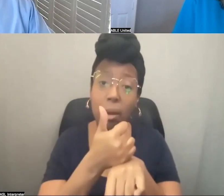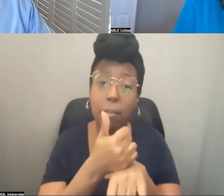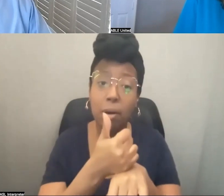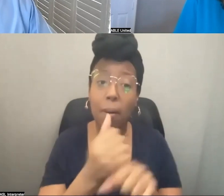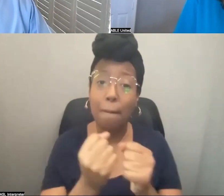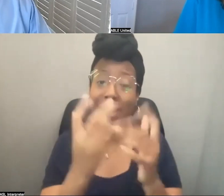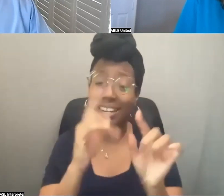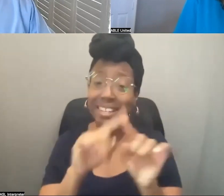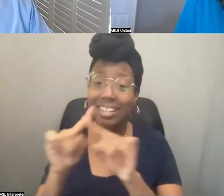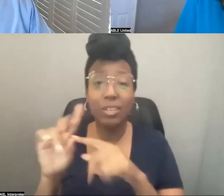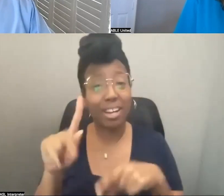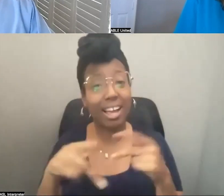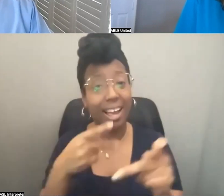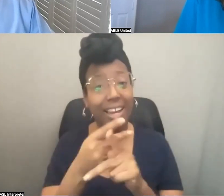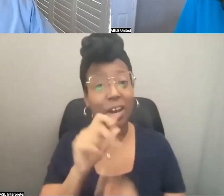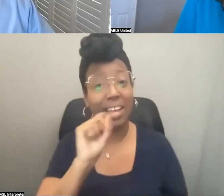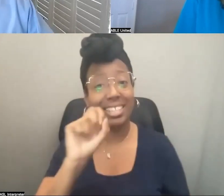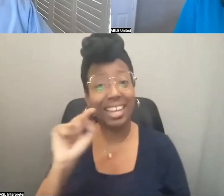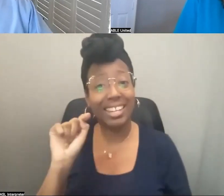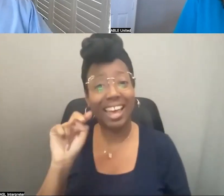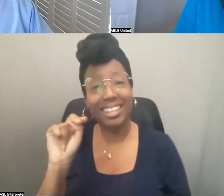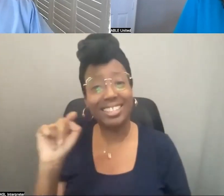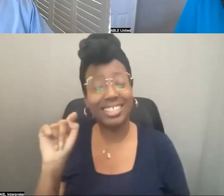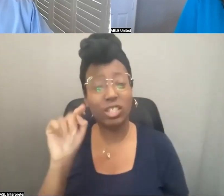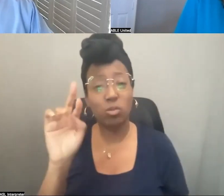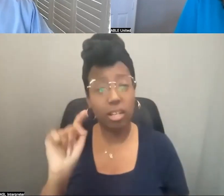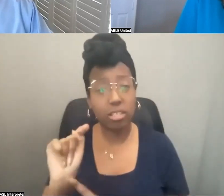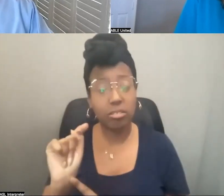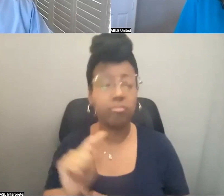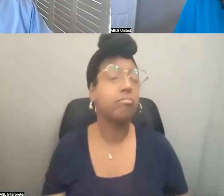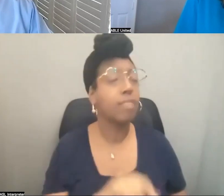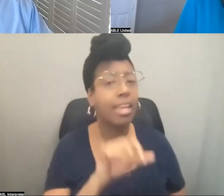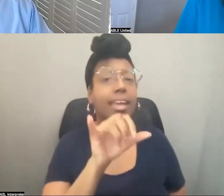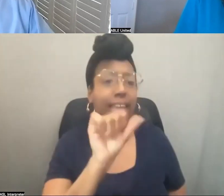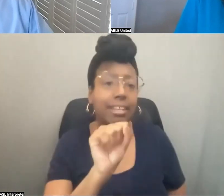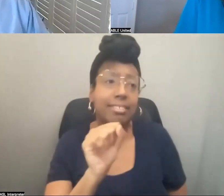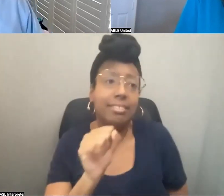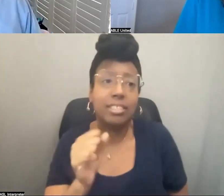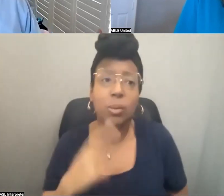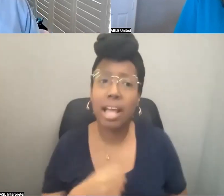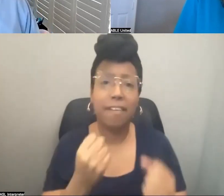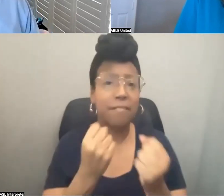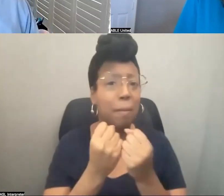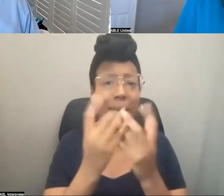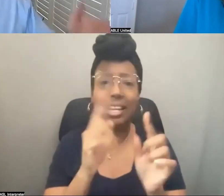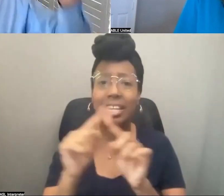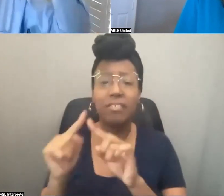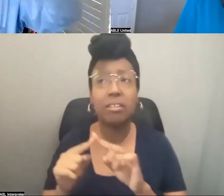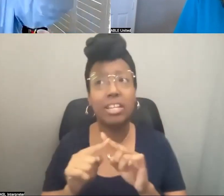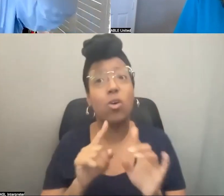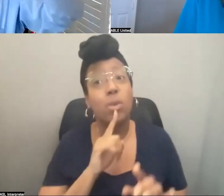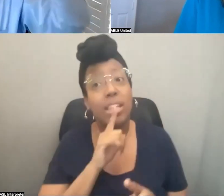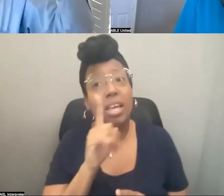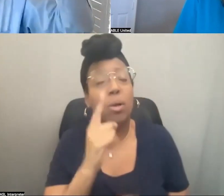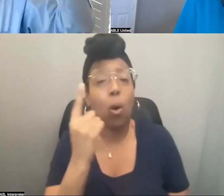beneficiary? The answer is yes. In fact, there's often going to be multiple, at least two kinds of special needs trusts,